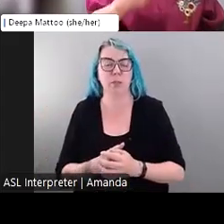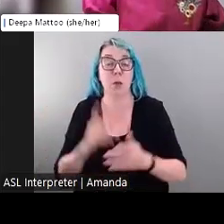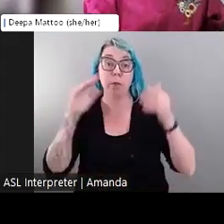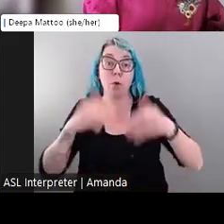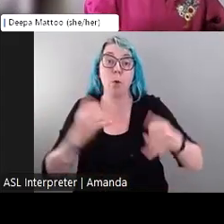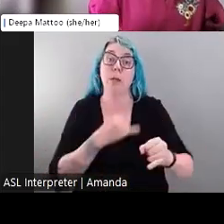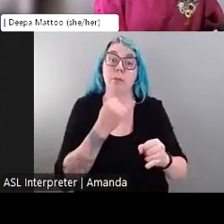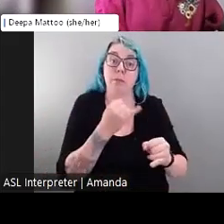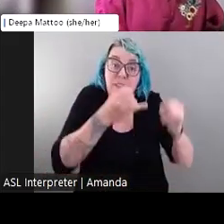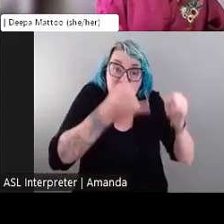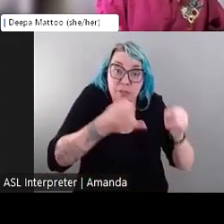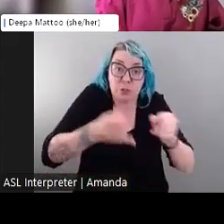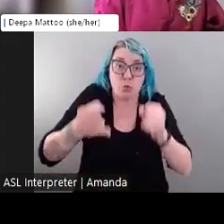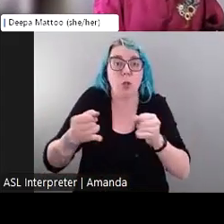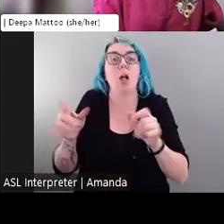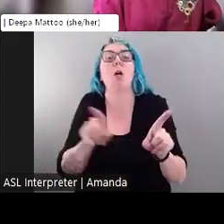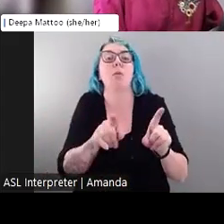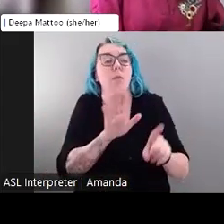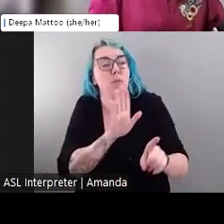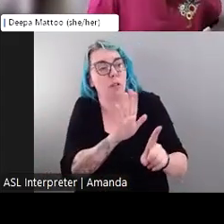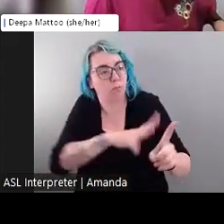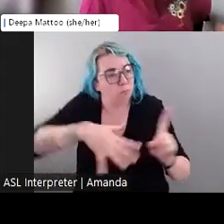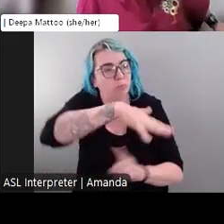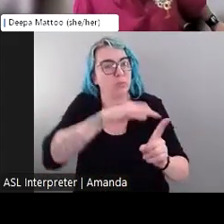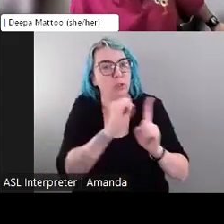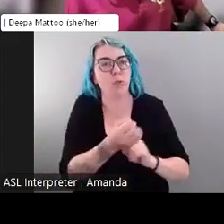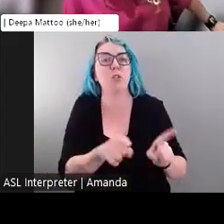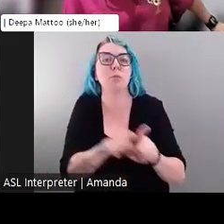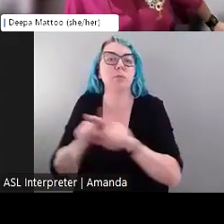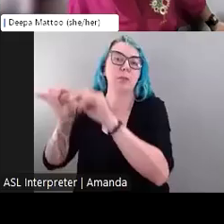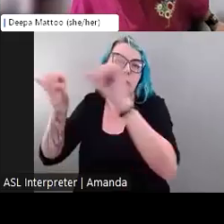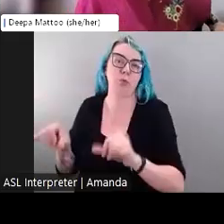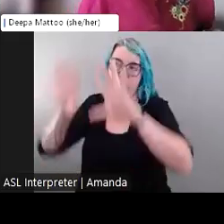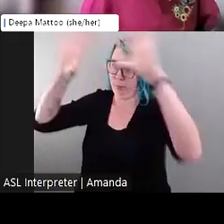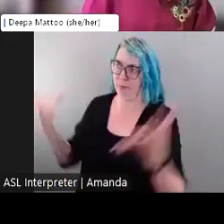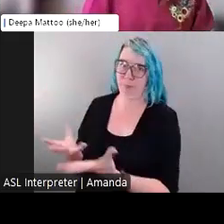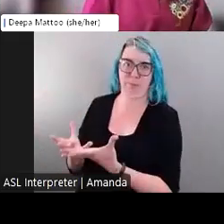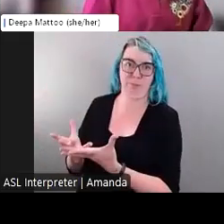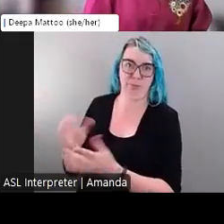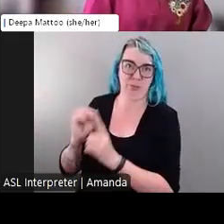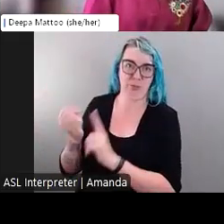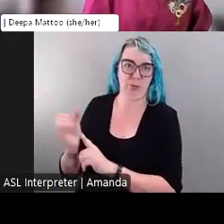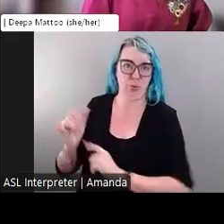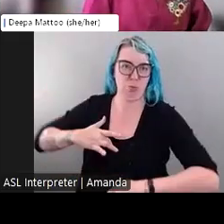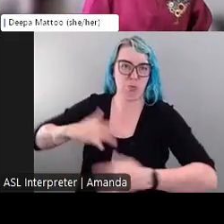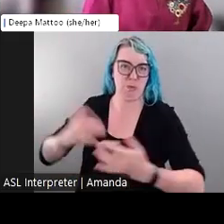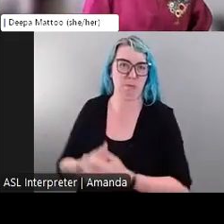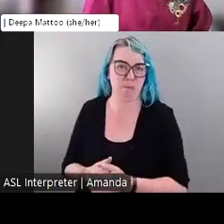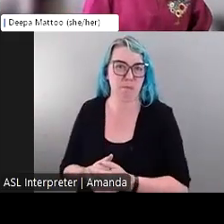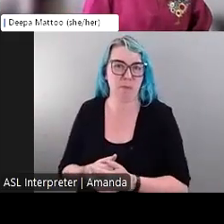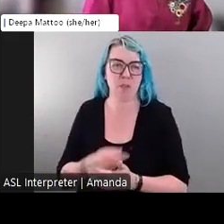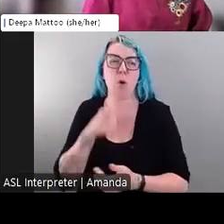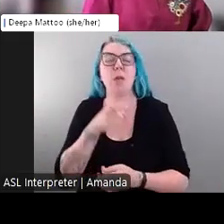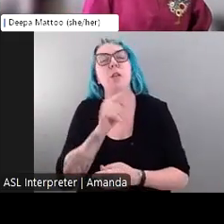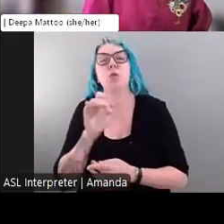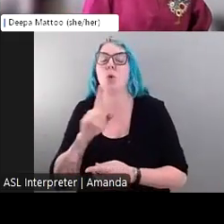really important to us to create a tool that is more intersectional and holistic than what currently exists. And I'll just say that this really is an